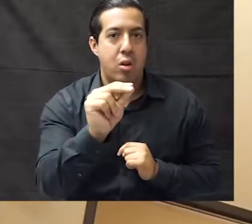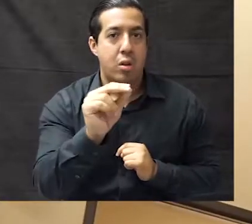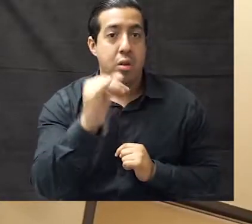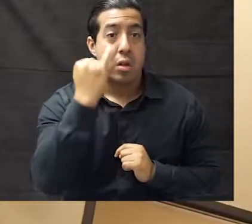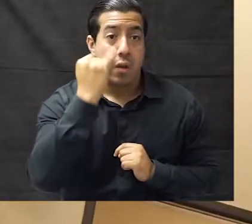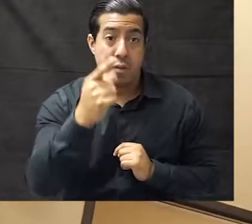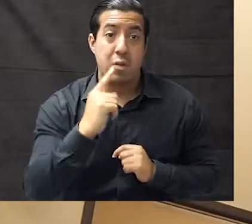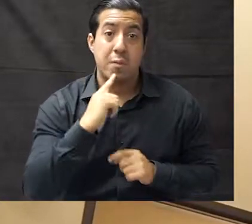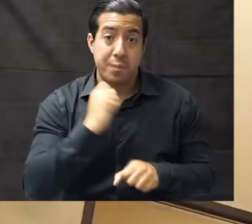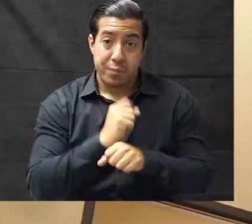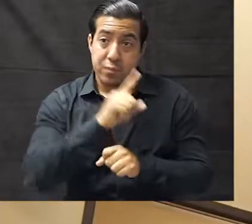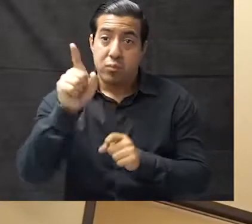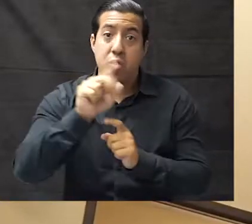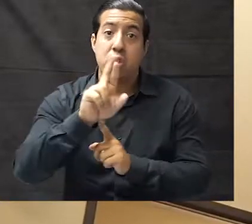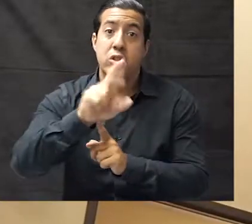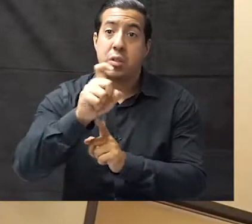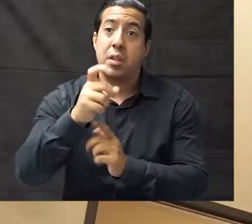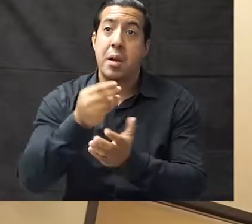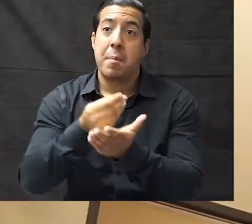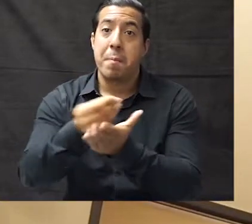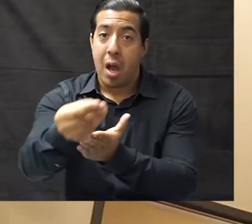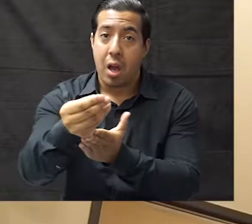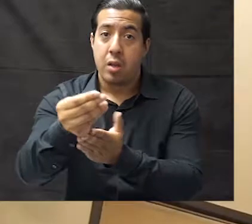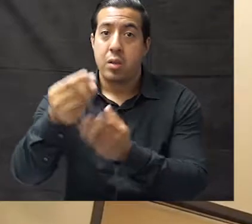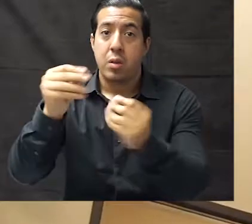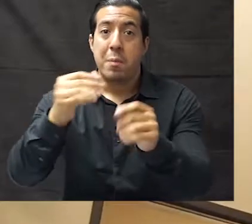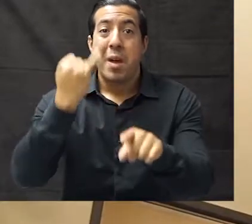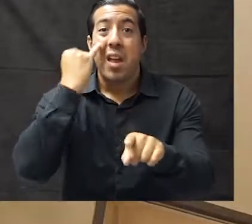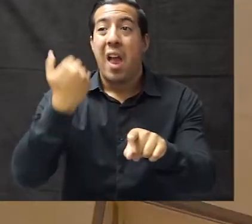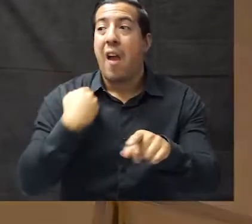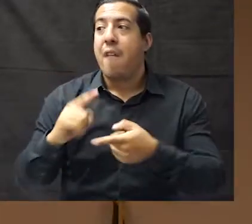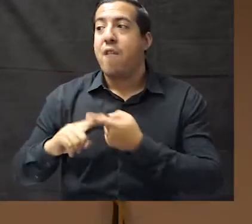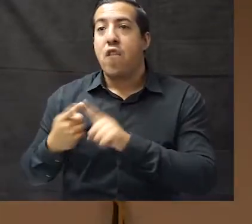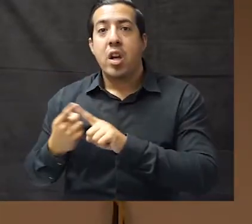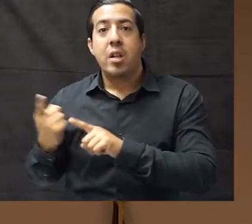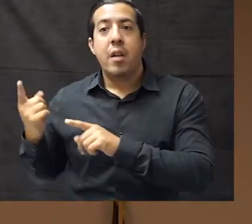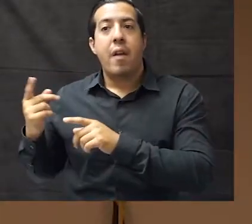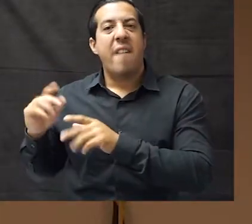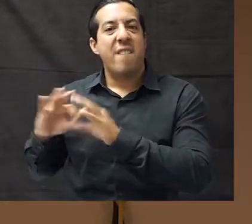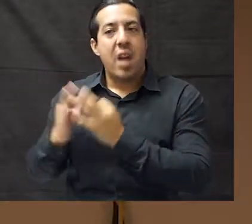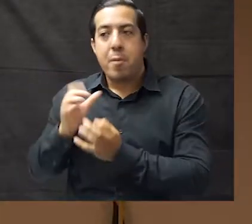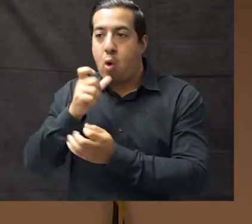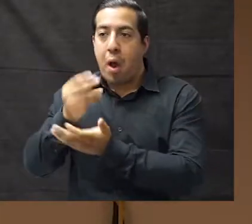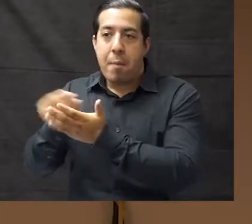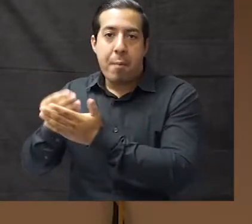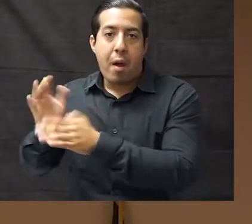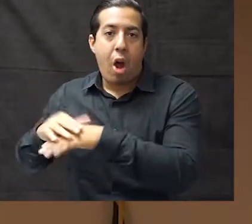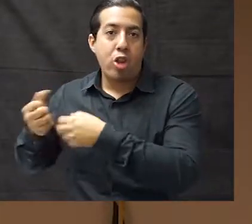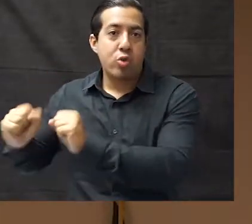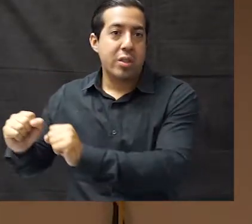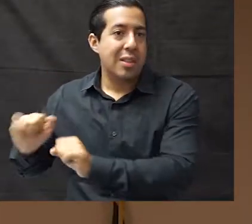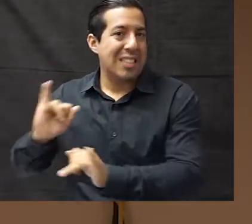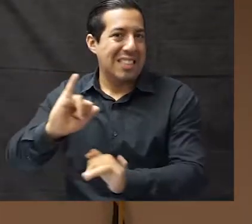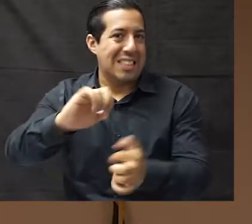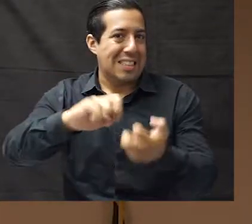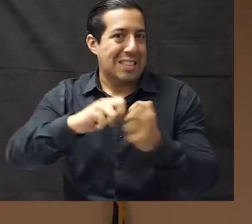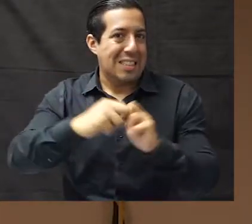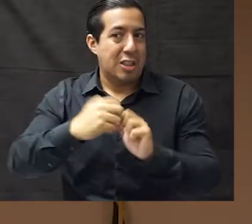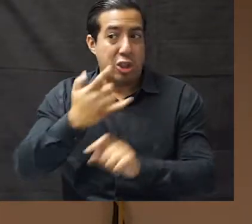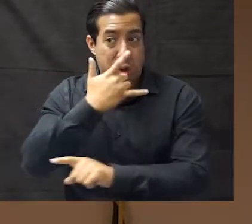tablet. You can't tell it from ones that look like this. These aren't Xanax either. They're diphenhydramine,